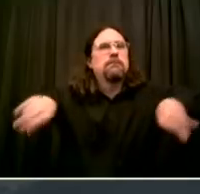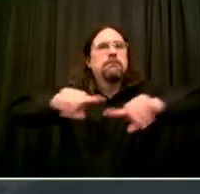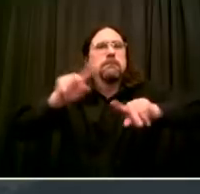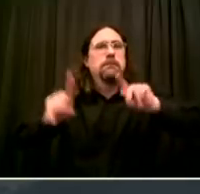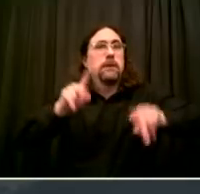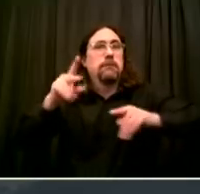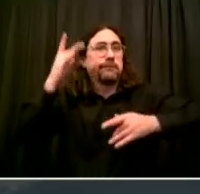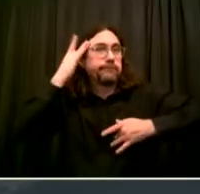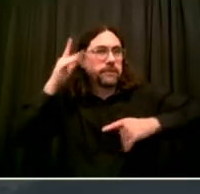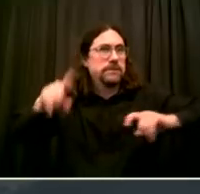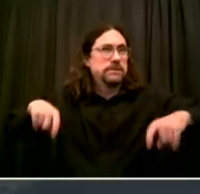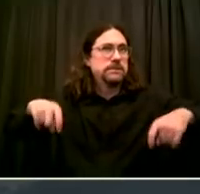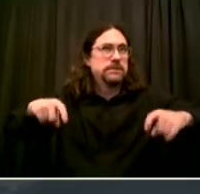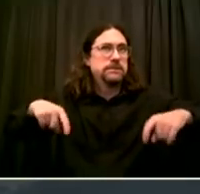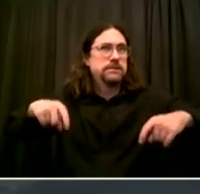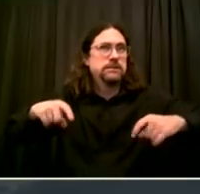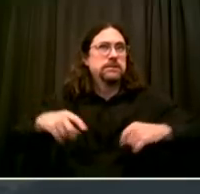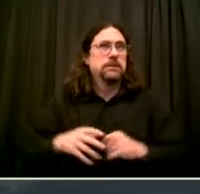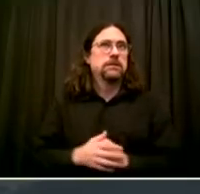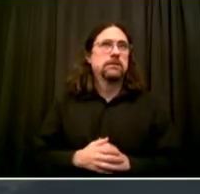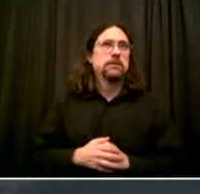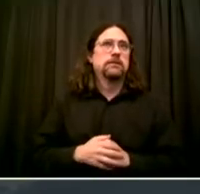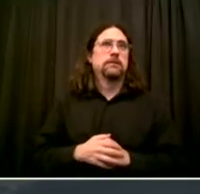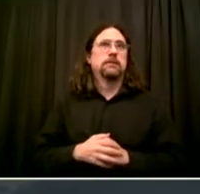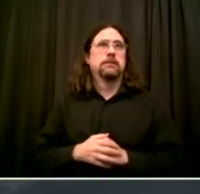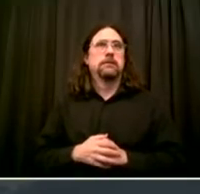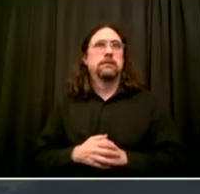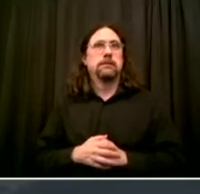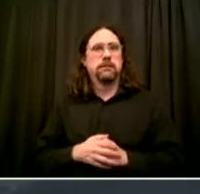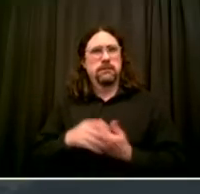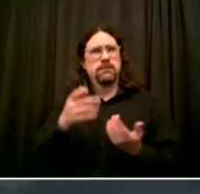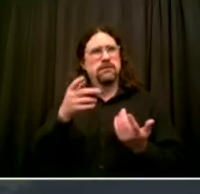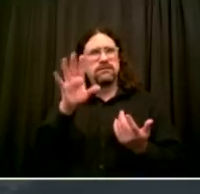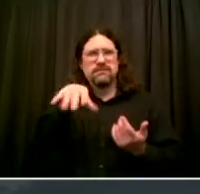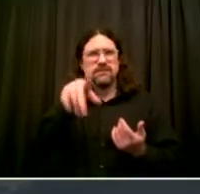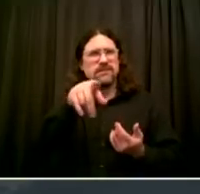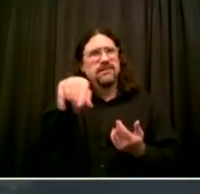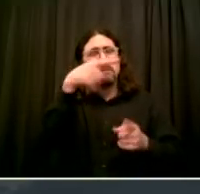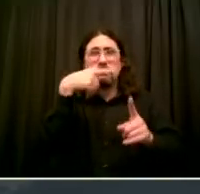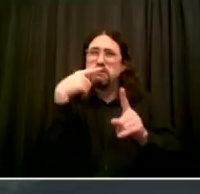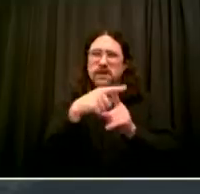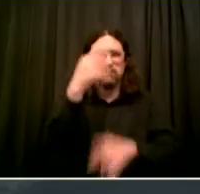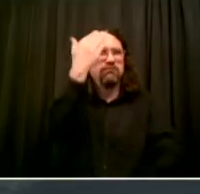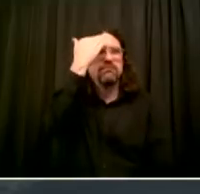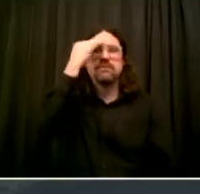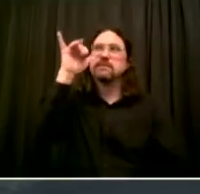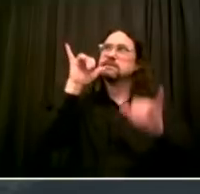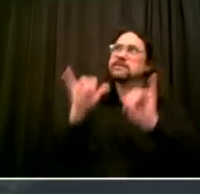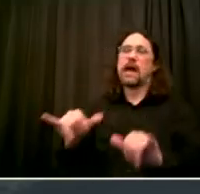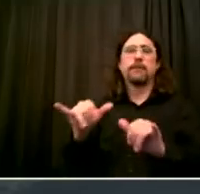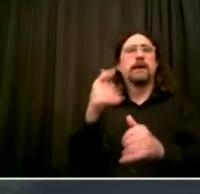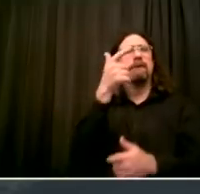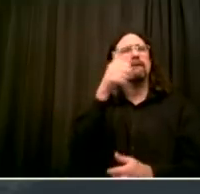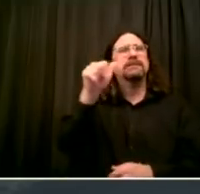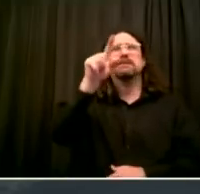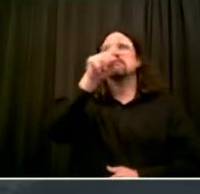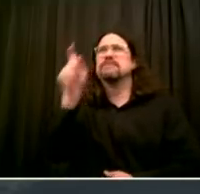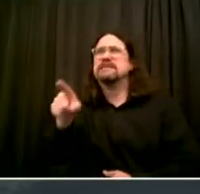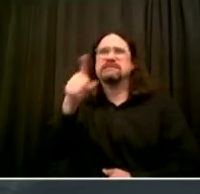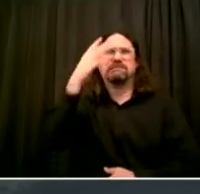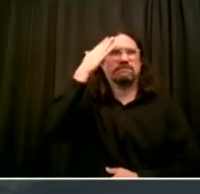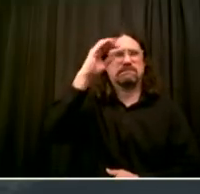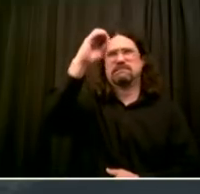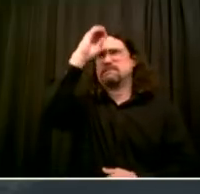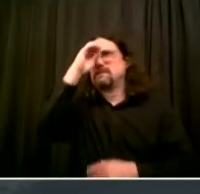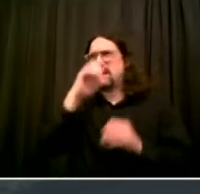connected to a healthcare provider, to a health and hospitals clinician. But specifically, if you know you're symptomatic already, if